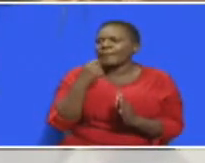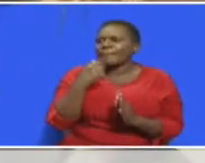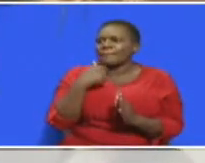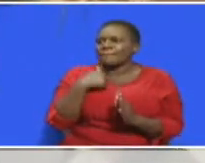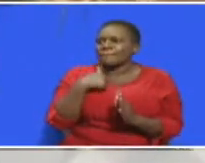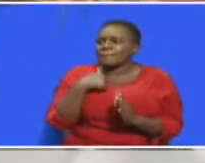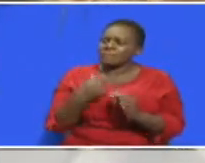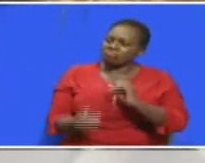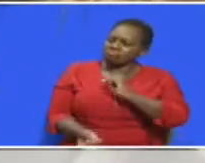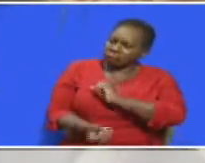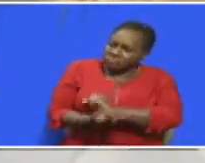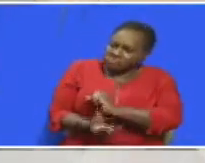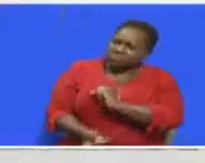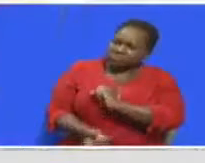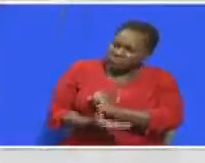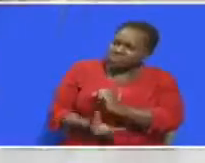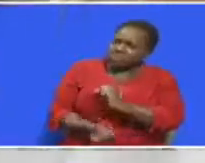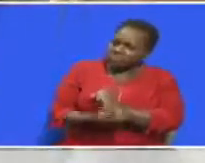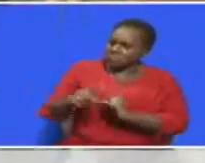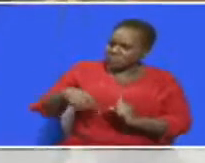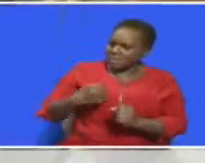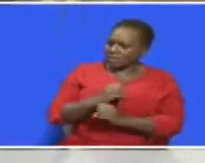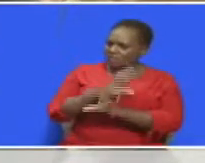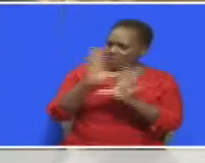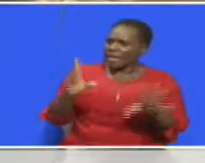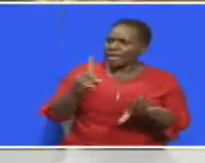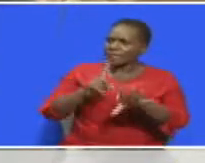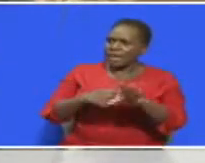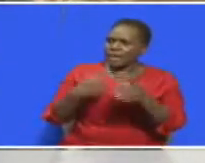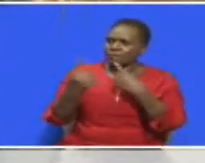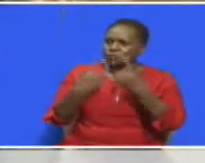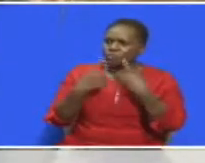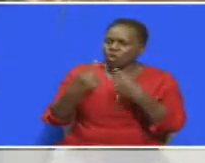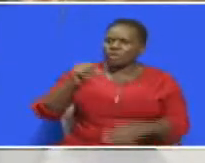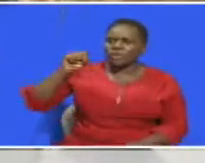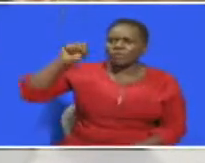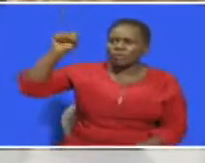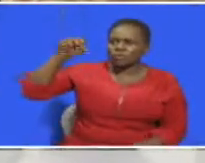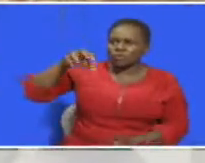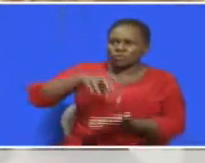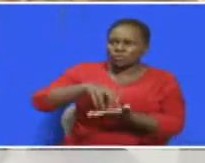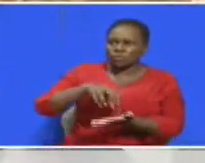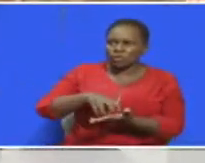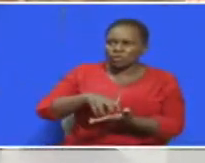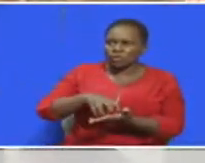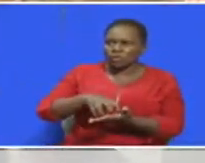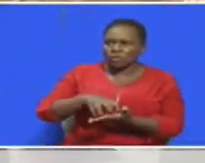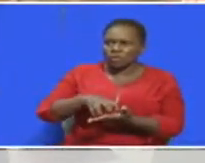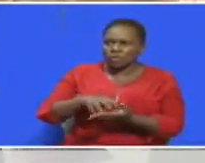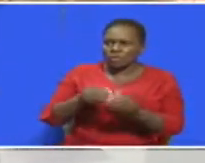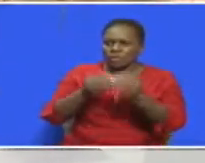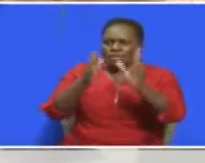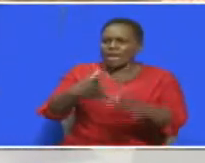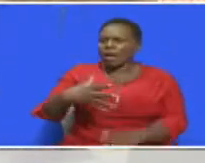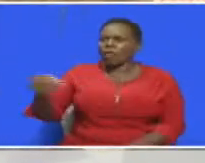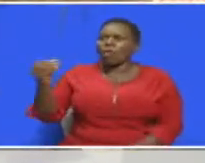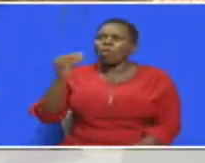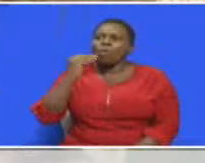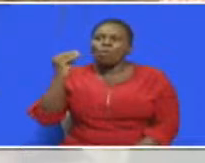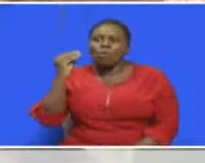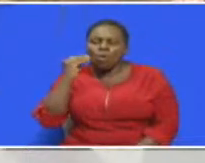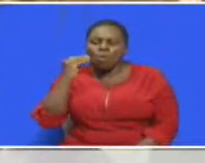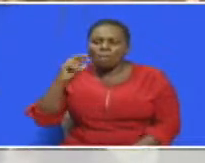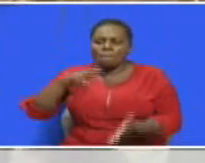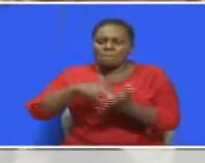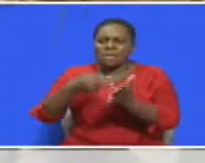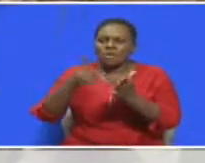taken my time to explain myself. When you speak in the Kenyan political space and say a particular leader should go home, it simply